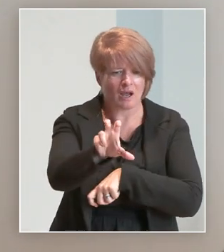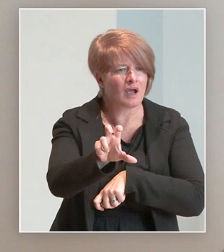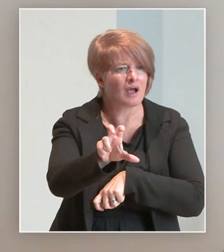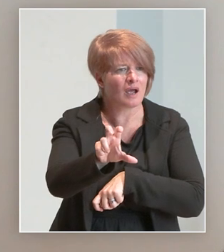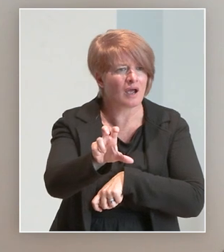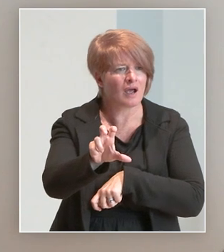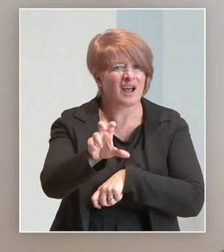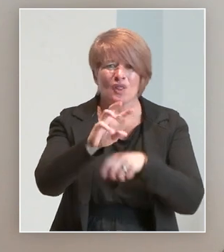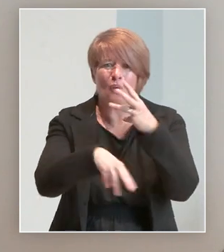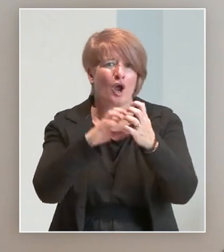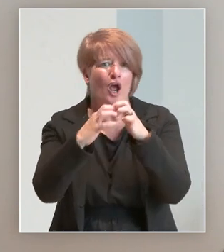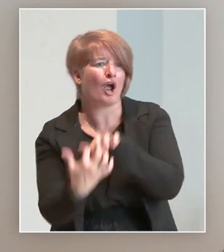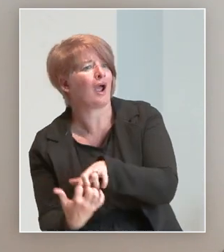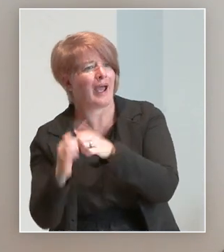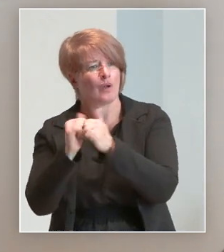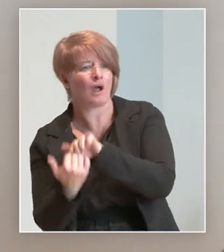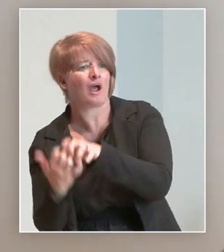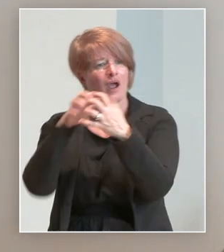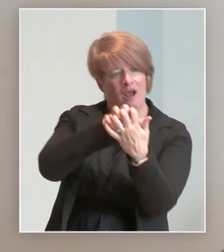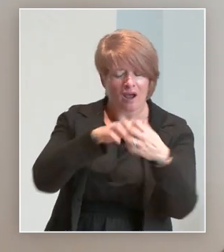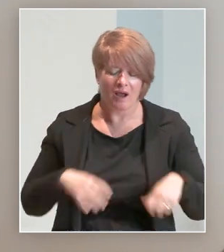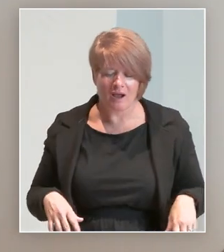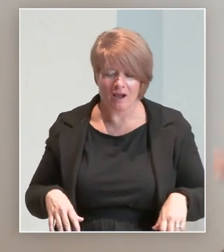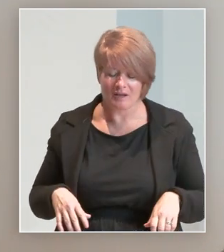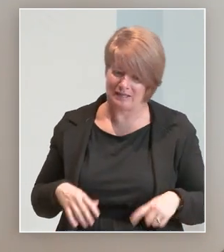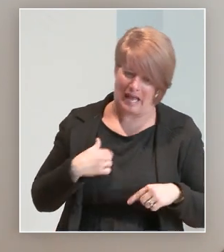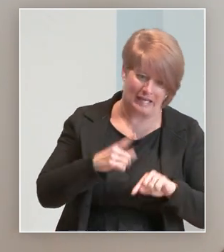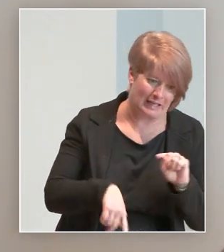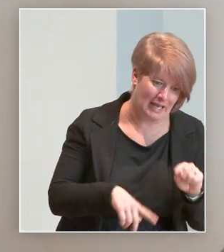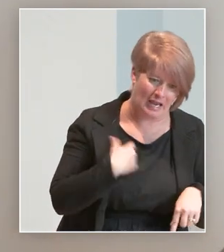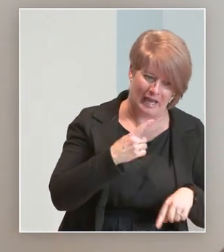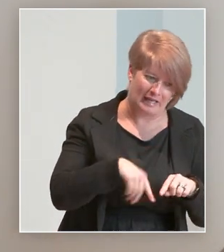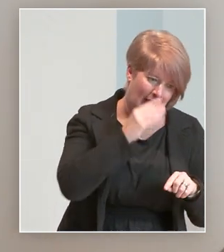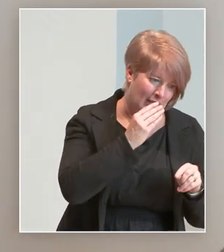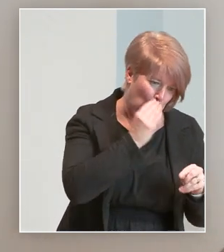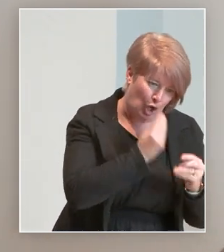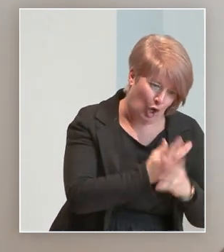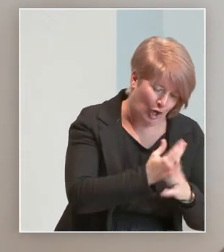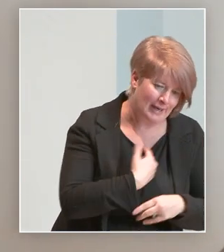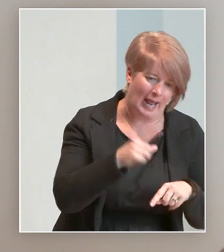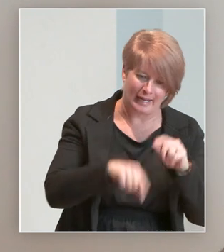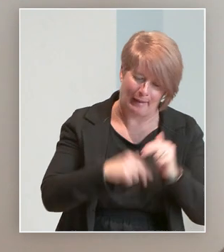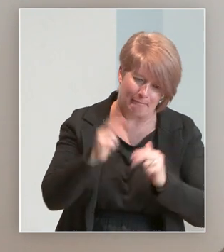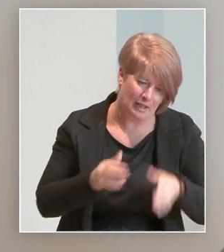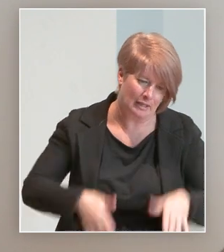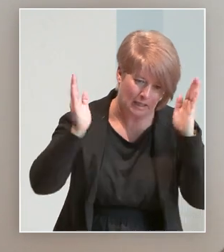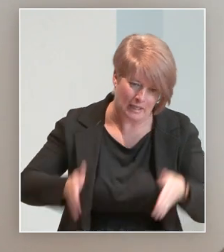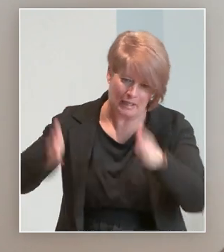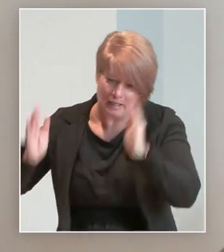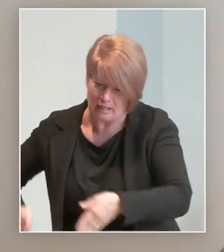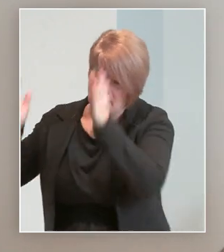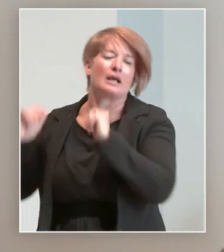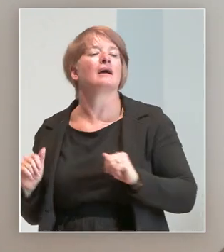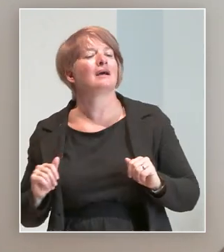This woman answers the question with all the things she can't do. She can't garden. She can't build large-scale structures. She